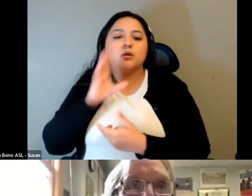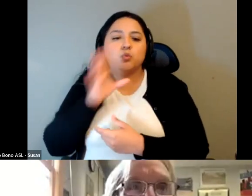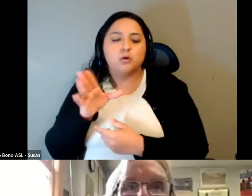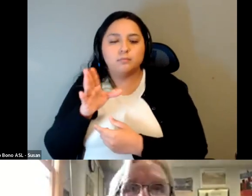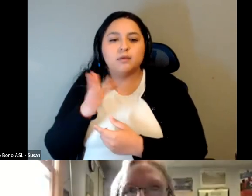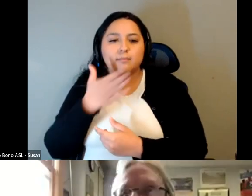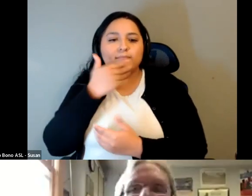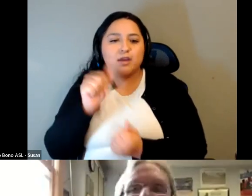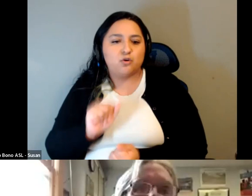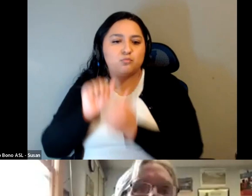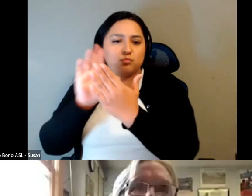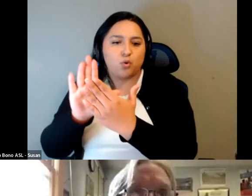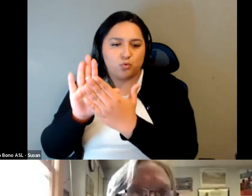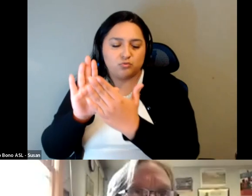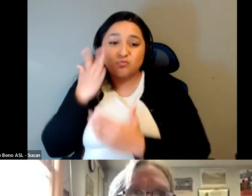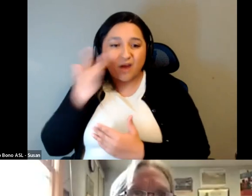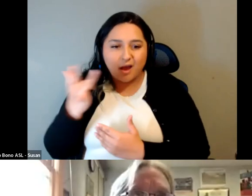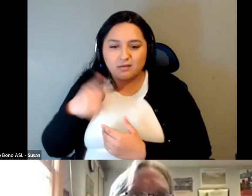is gonna be, because you live there.